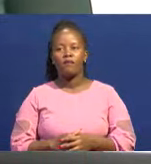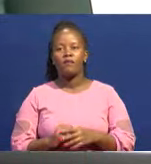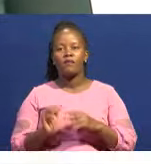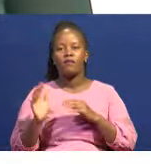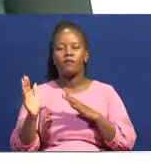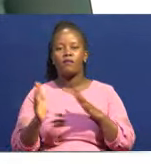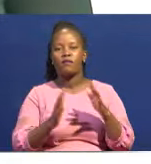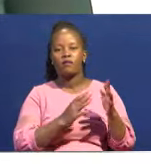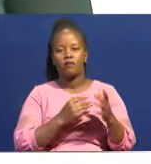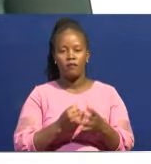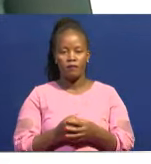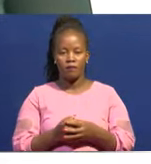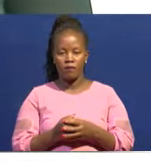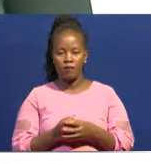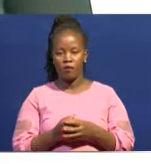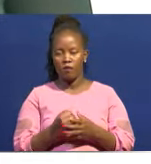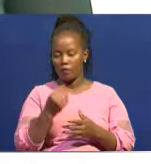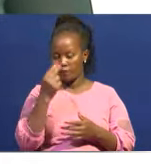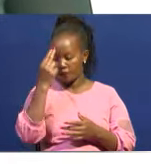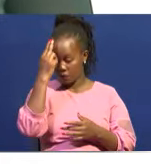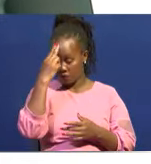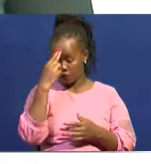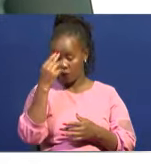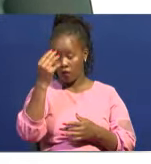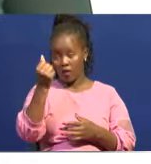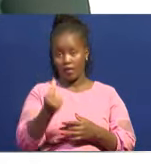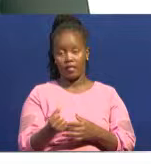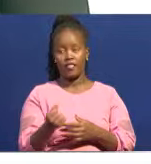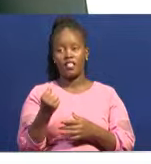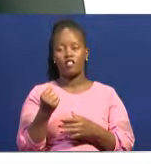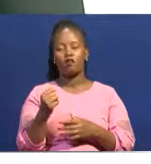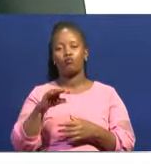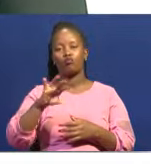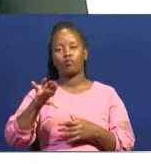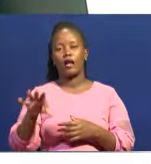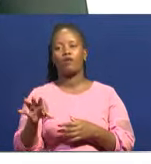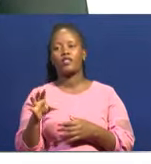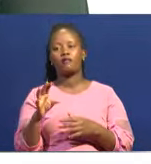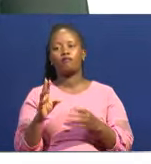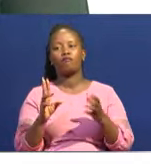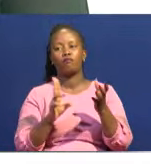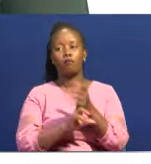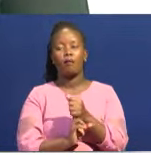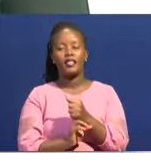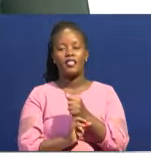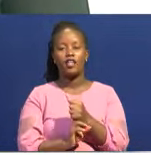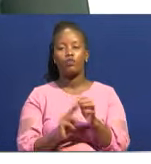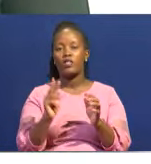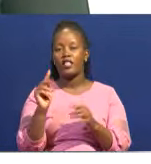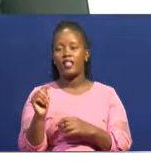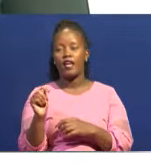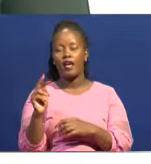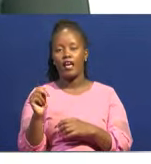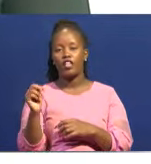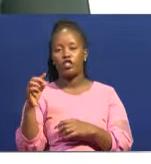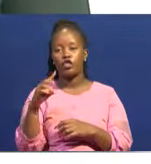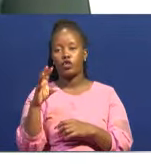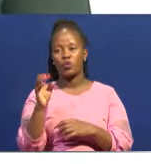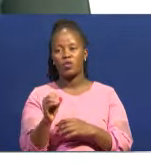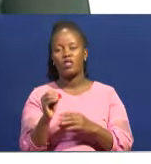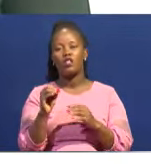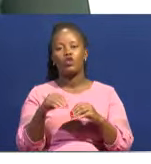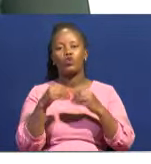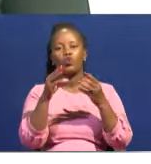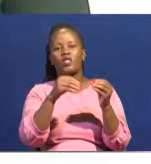Kajiado County Government has partnered with Lwala Organization, a non-governmental organization, to distribute